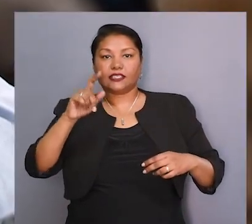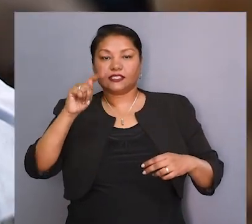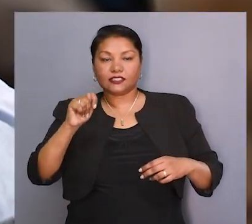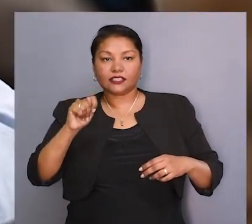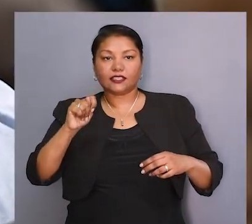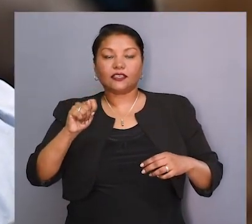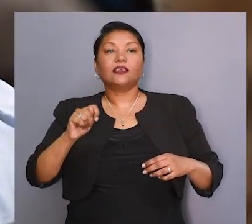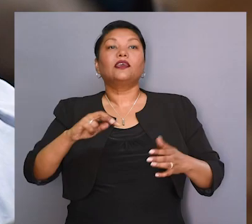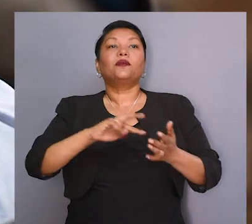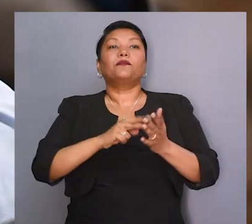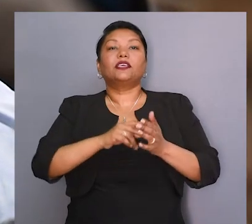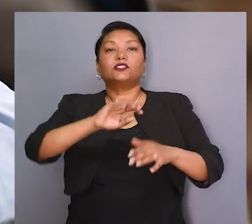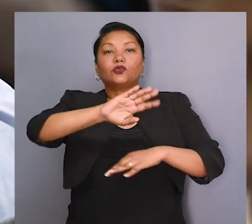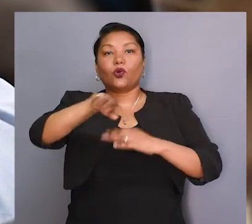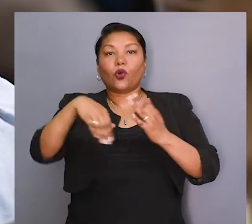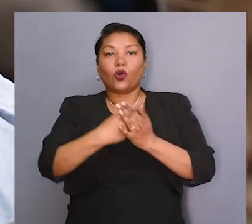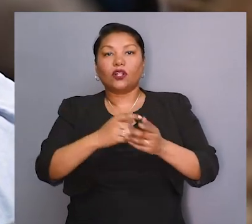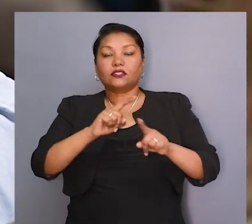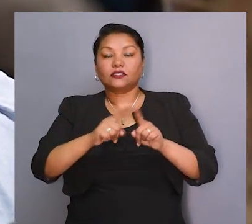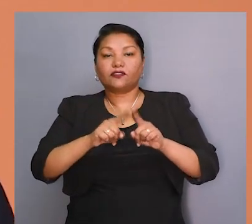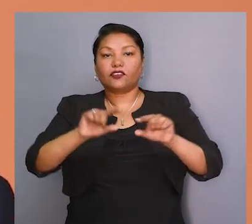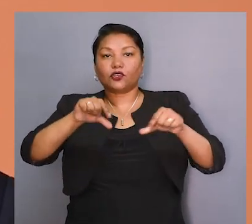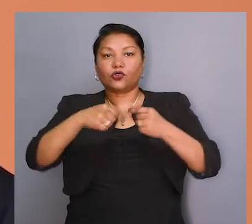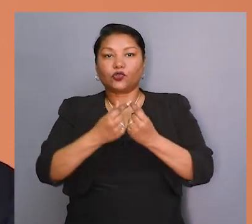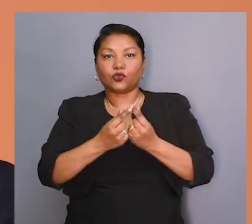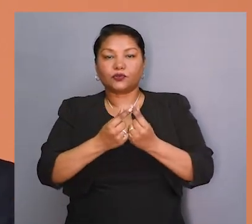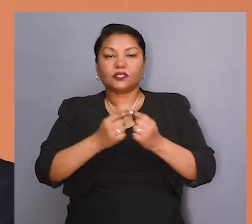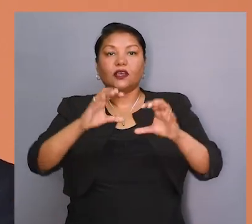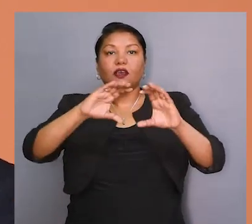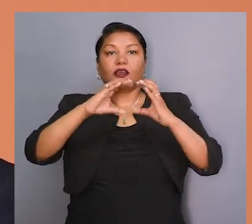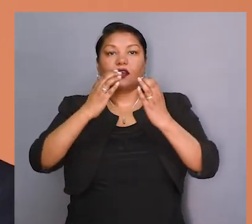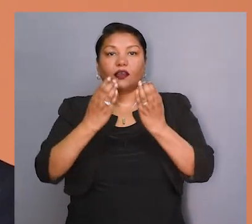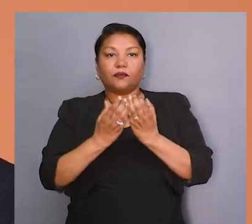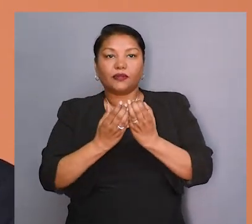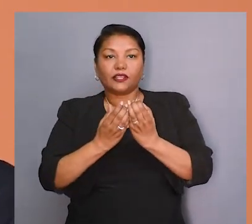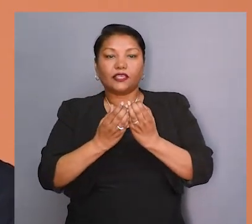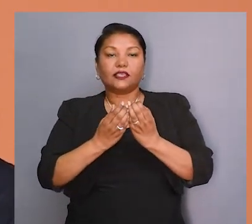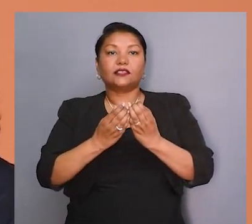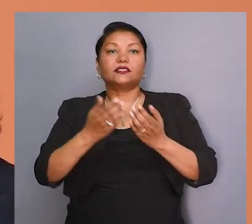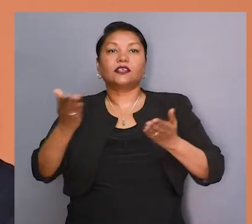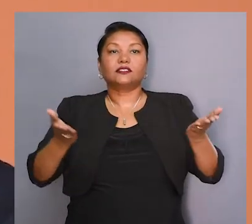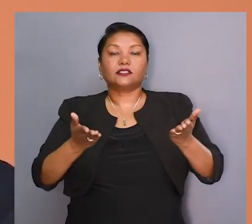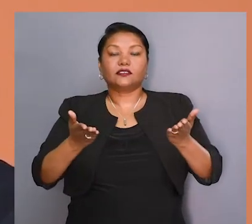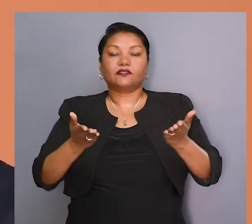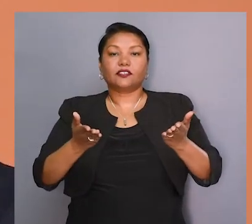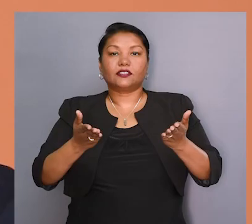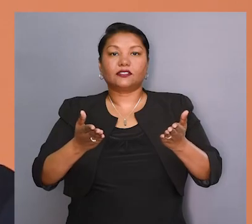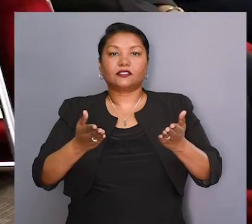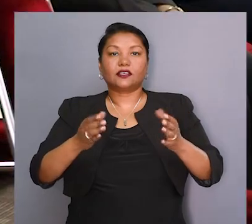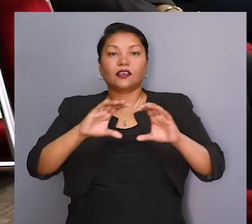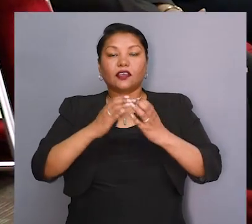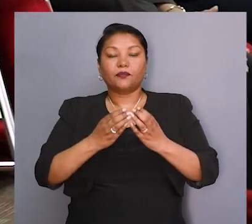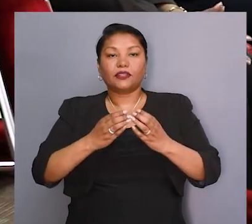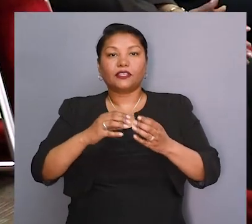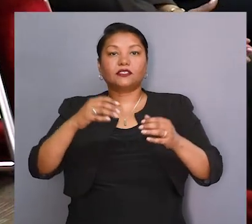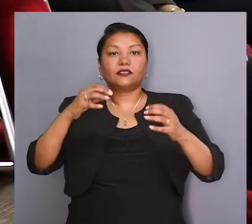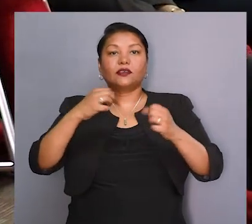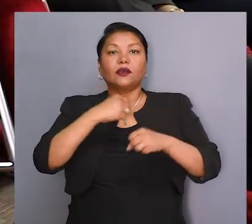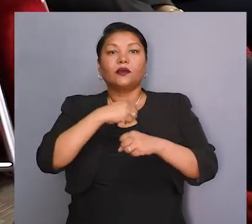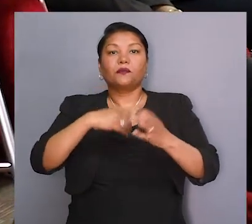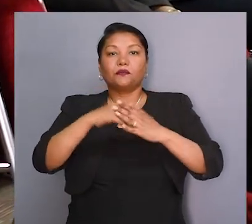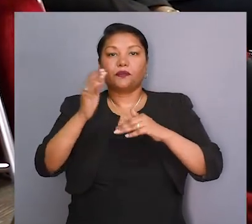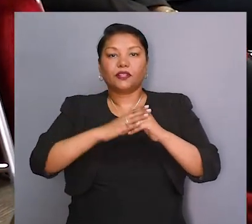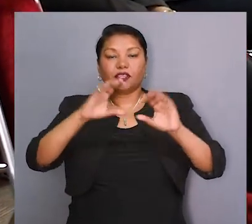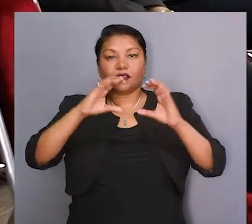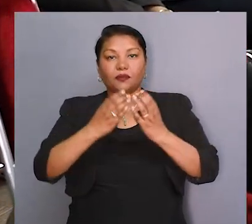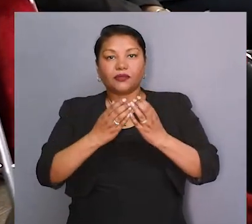the involvement and the commitment of many other players, such as equipment vendors, the manufacturers, and